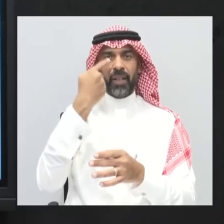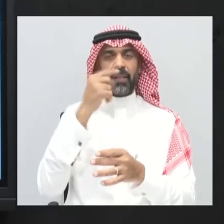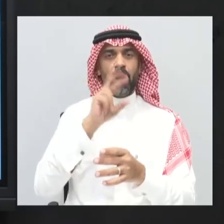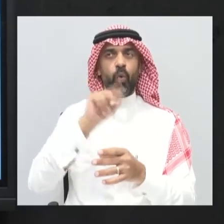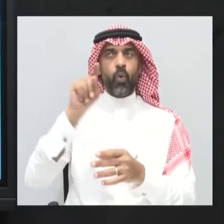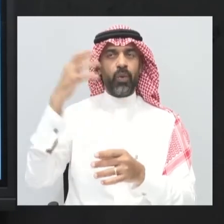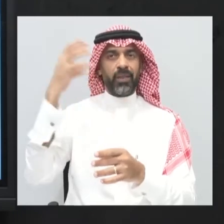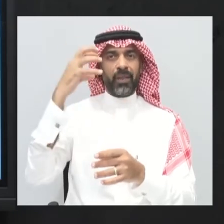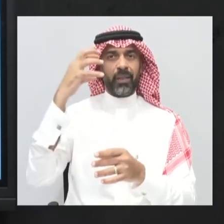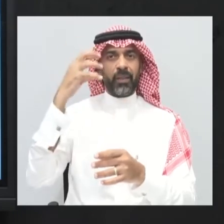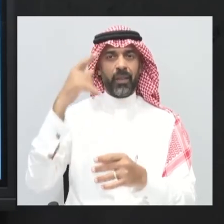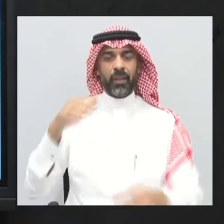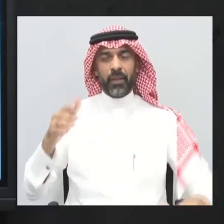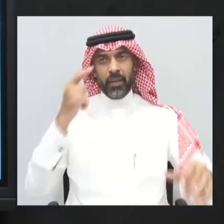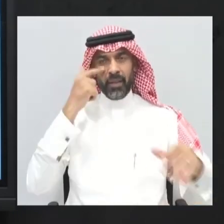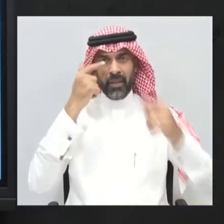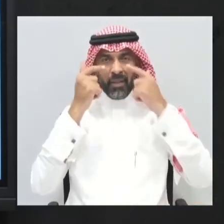Now, cover your face with your hand.